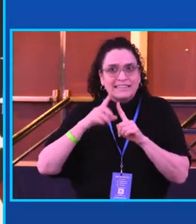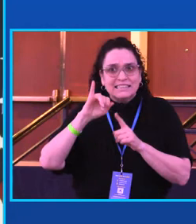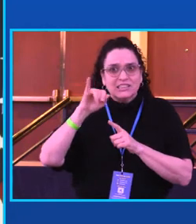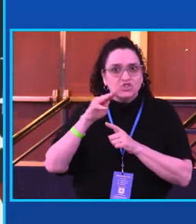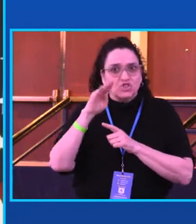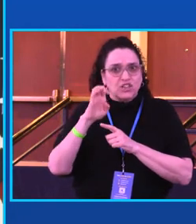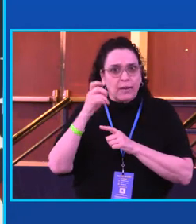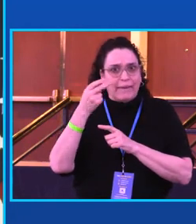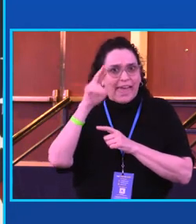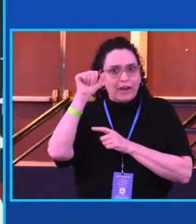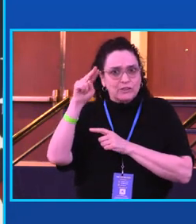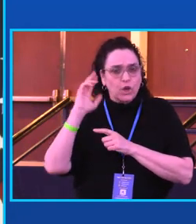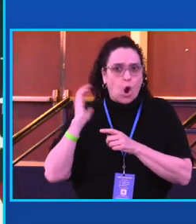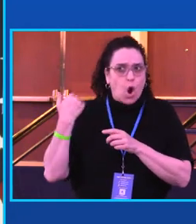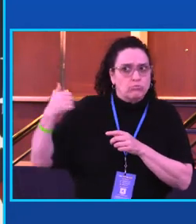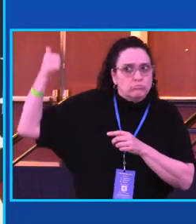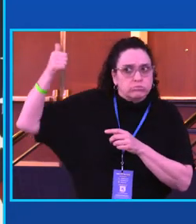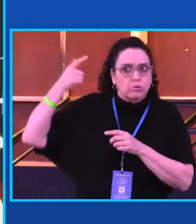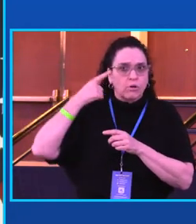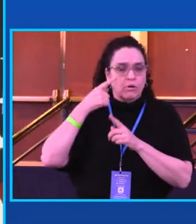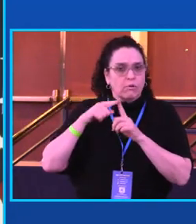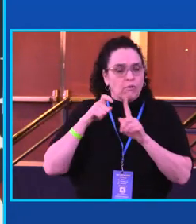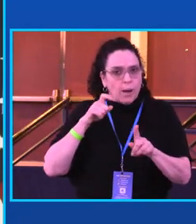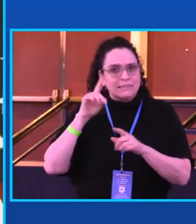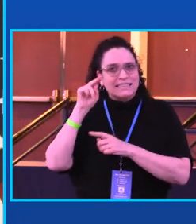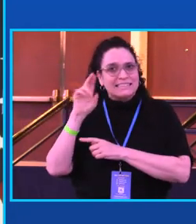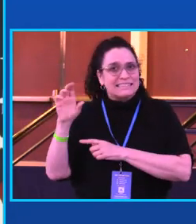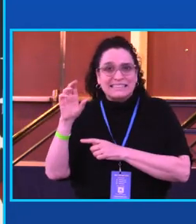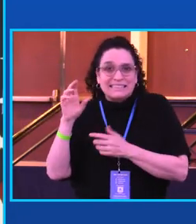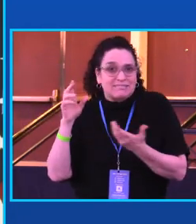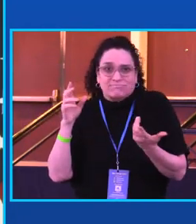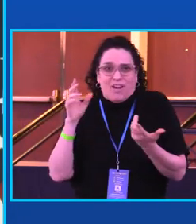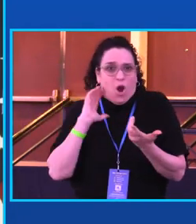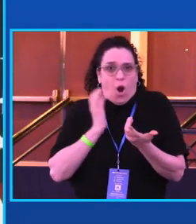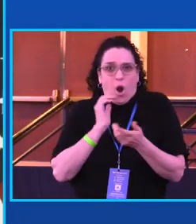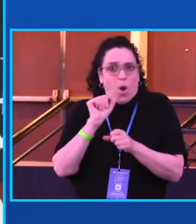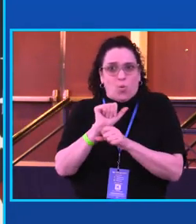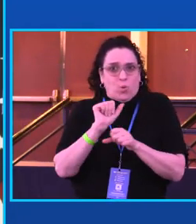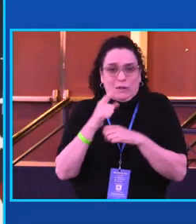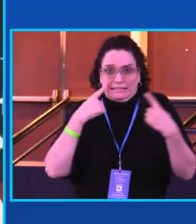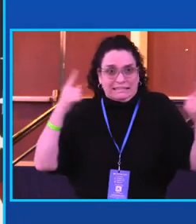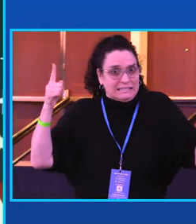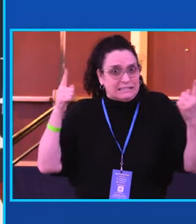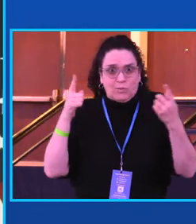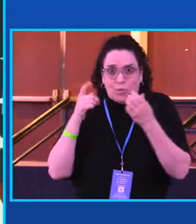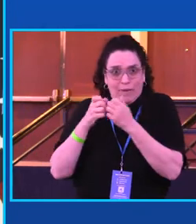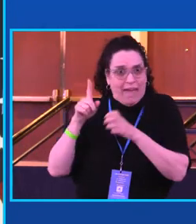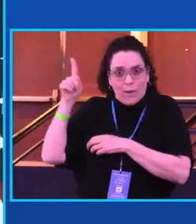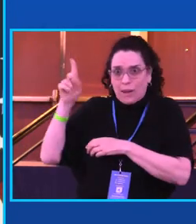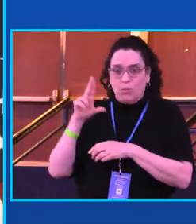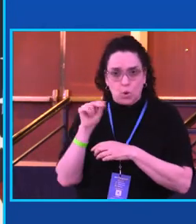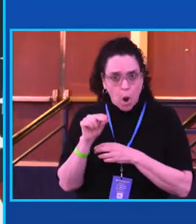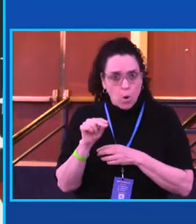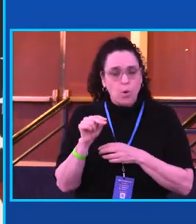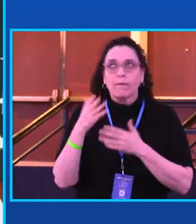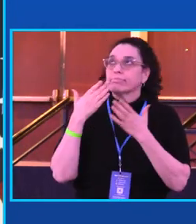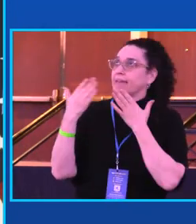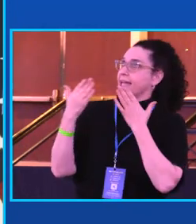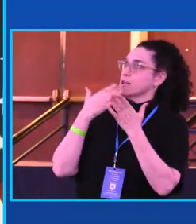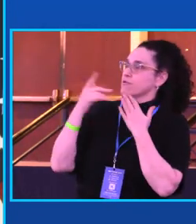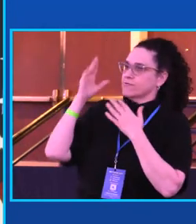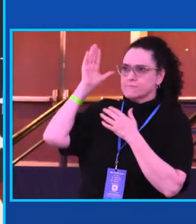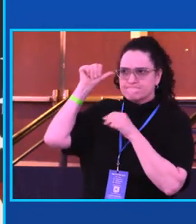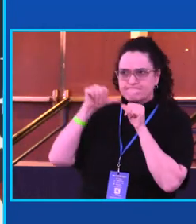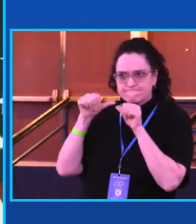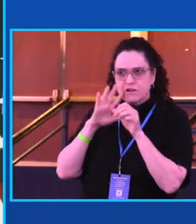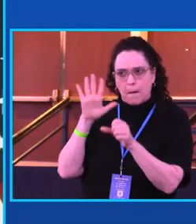Jamie a giant amount of credit for his steadfast commitment to the work of state parties and his